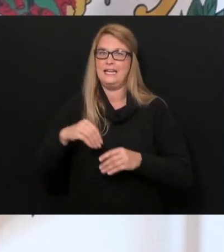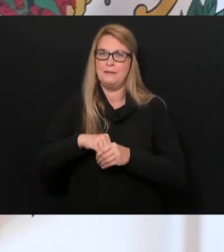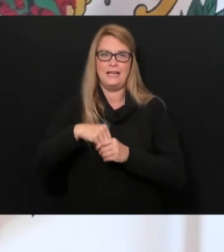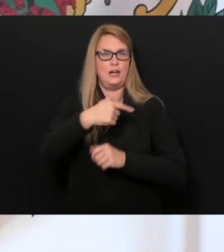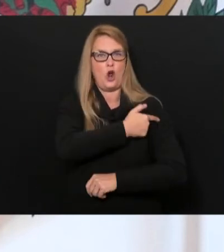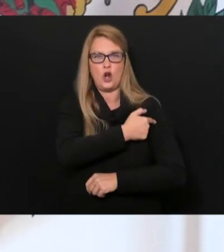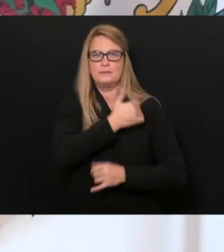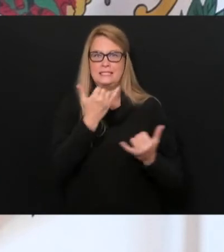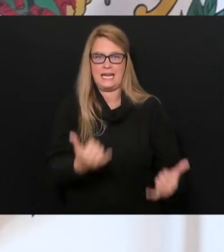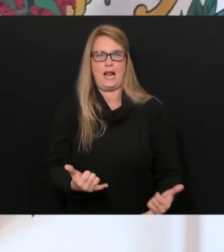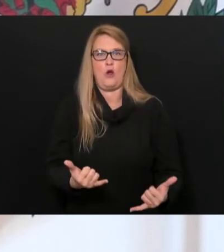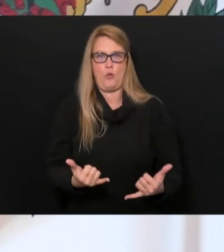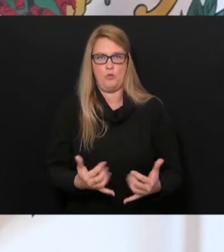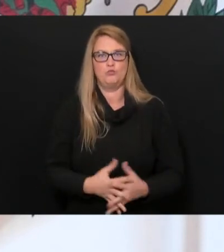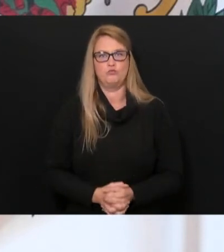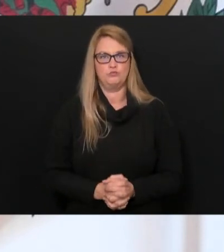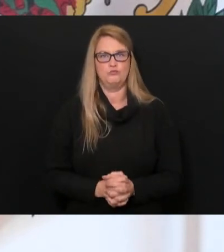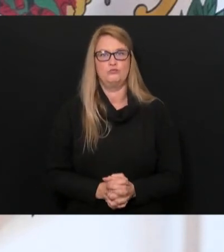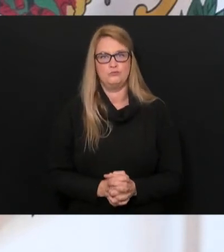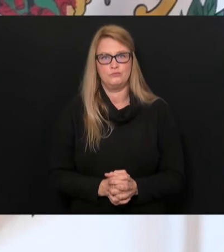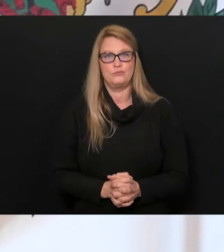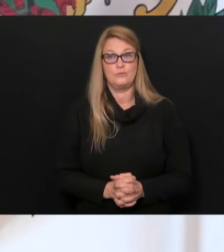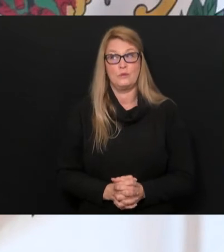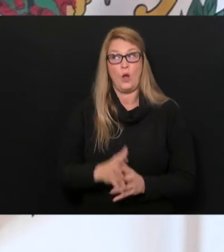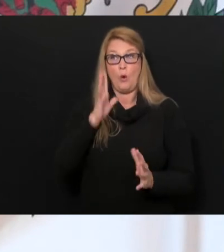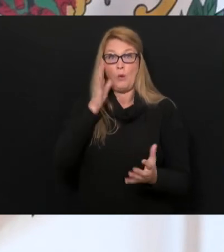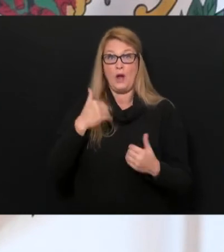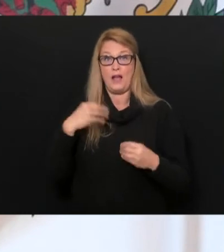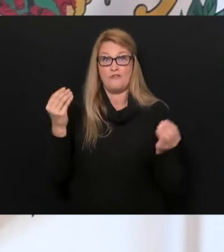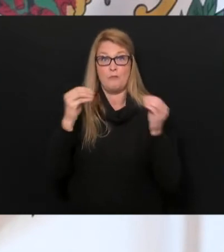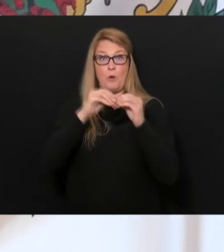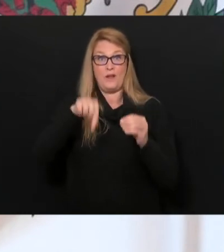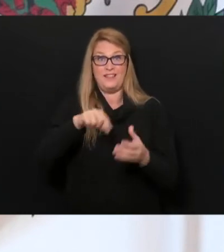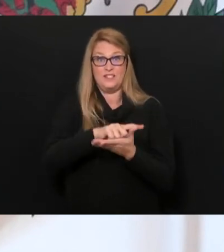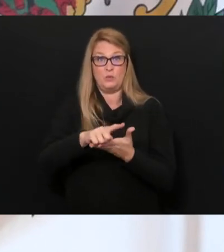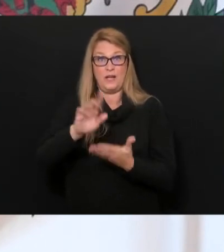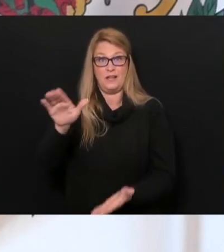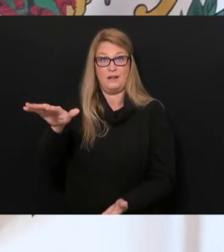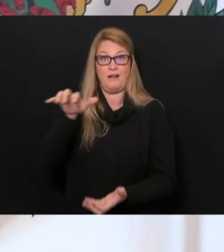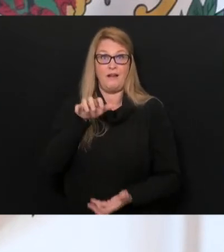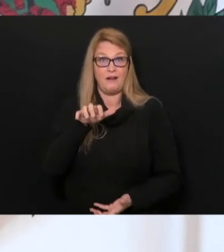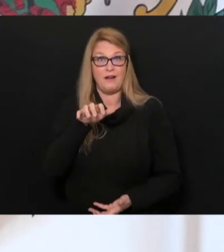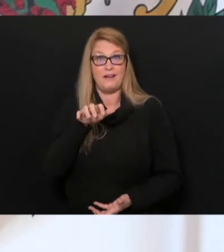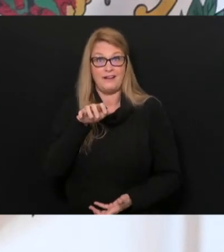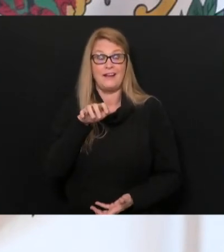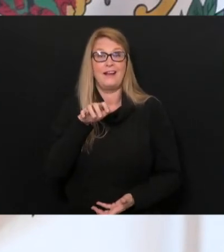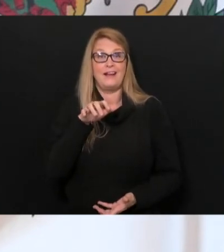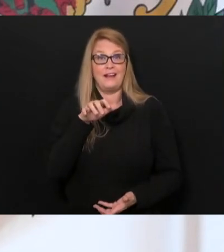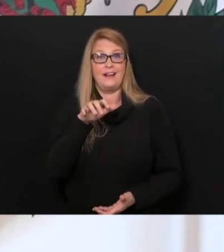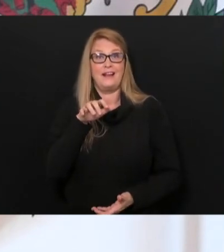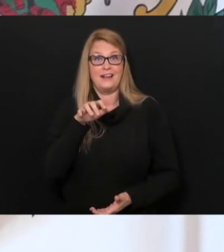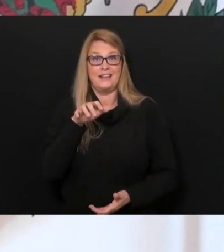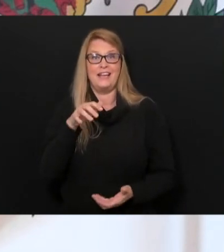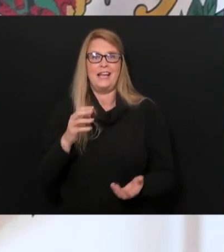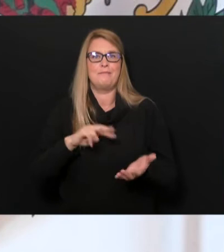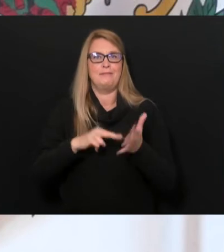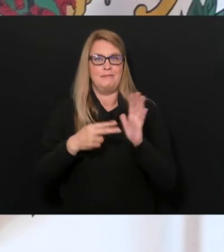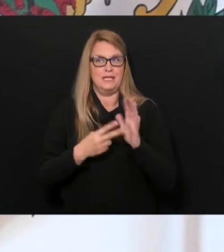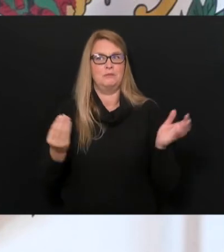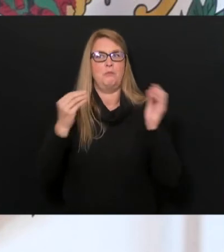now. Because we're going to get more of them in this week, and we'll get more of them in arms and in arms